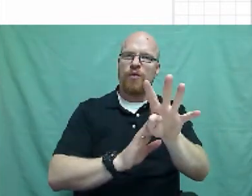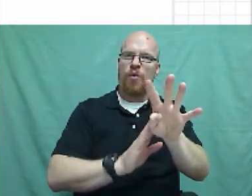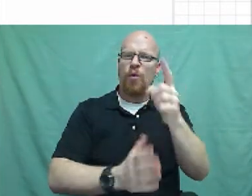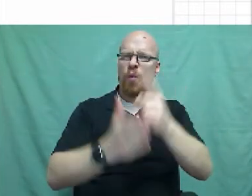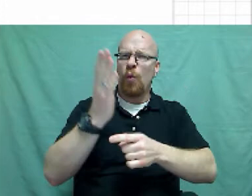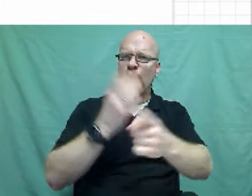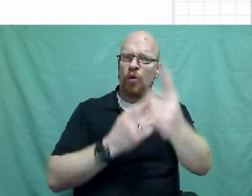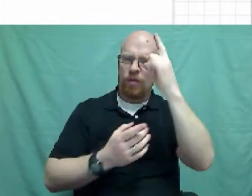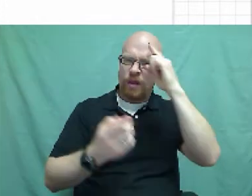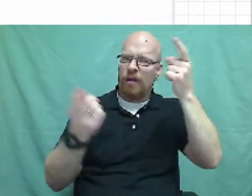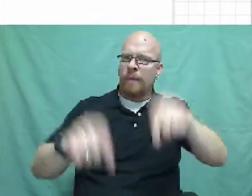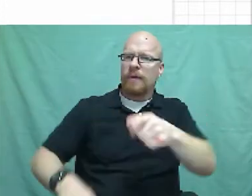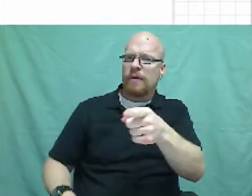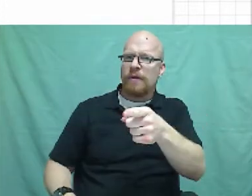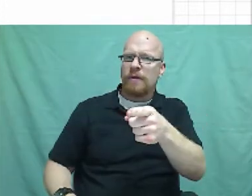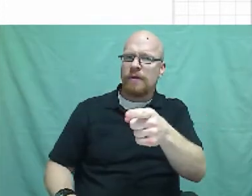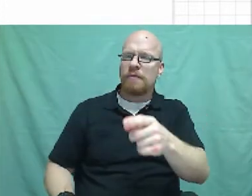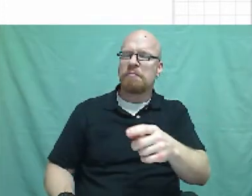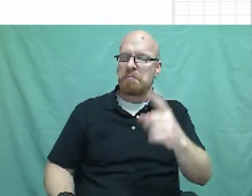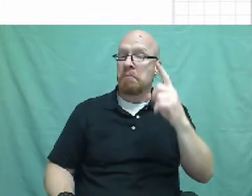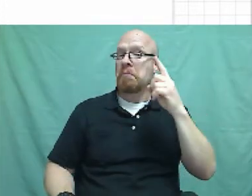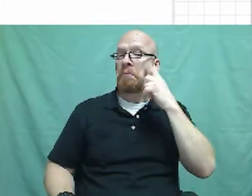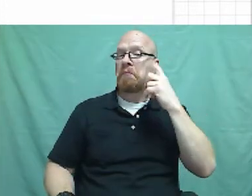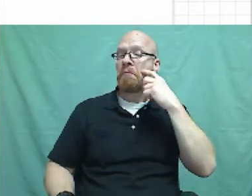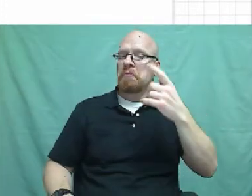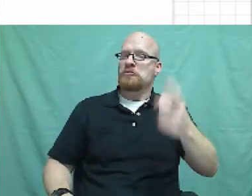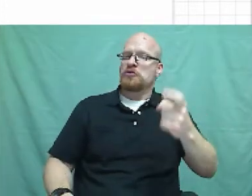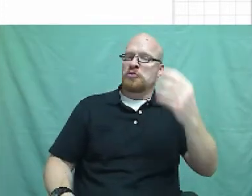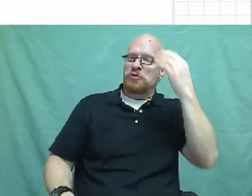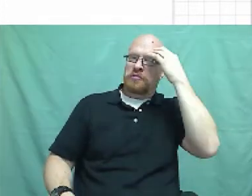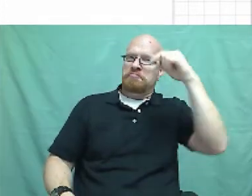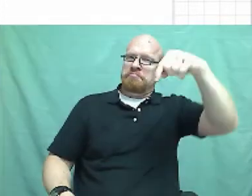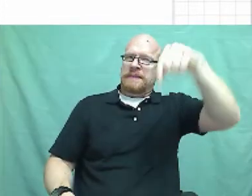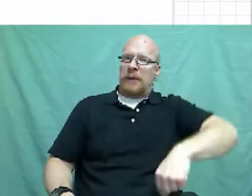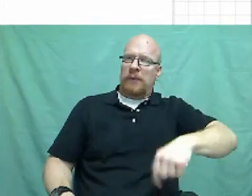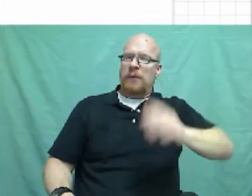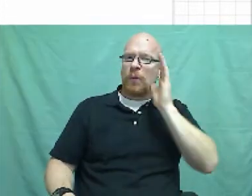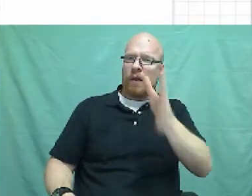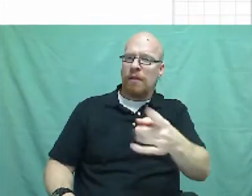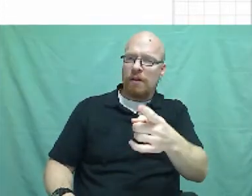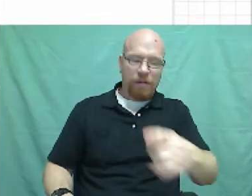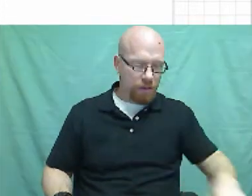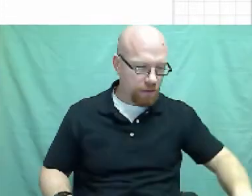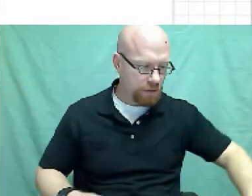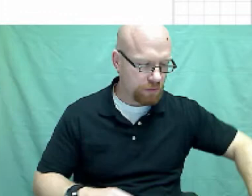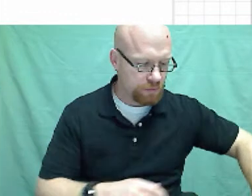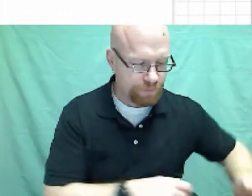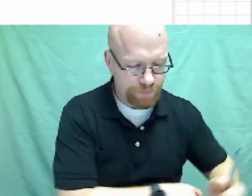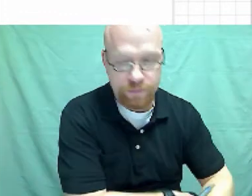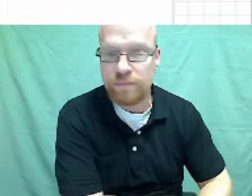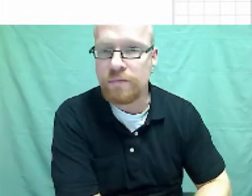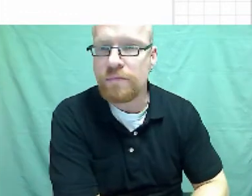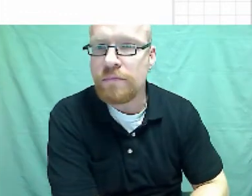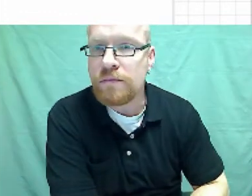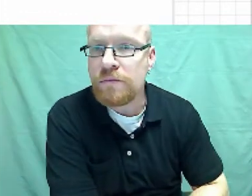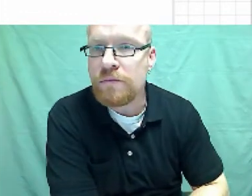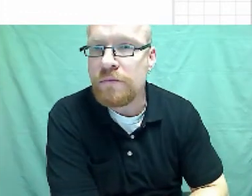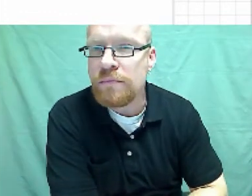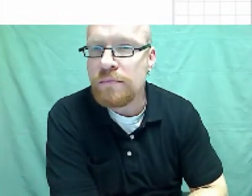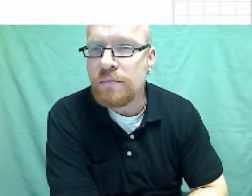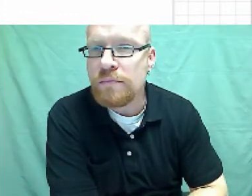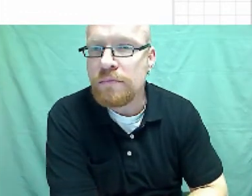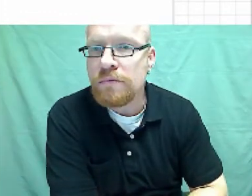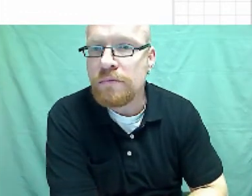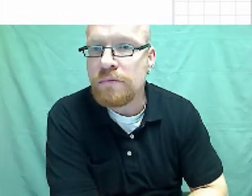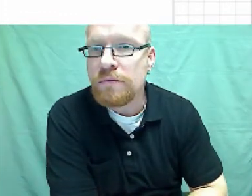places. Now x squared minus 4. What do you think is going to happen? You should get a sense that it's going to go down